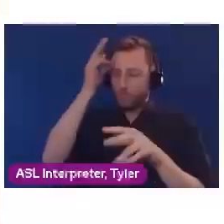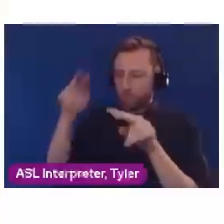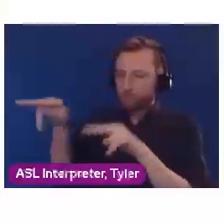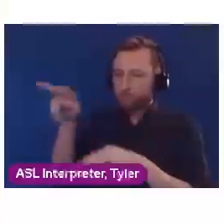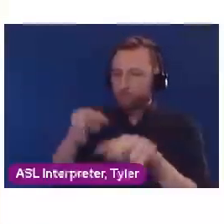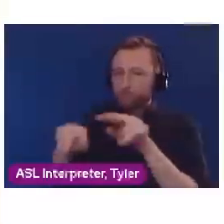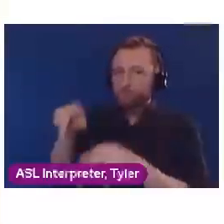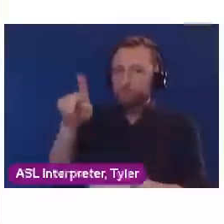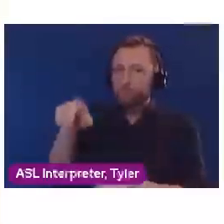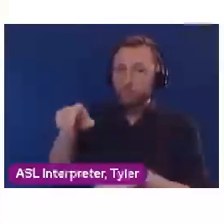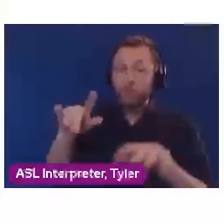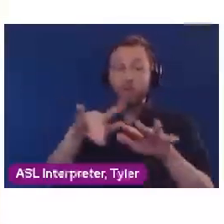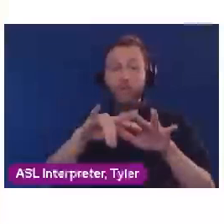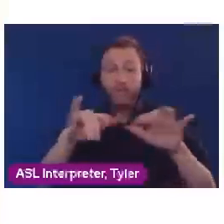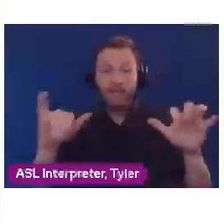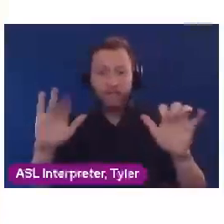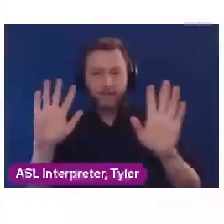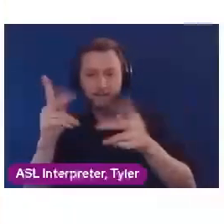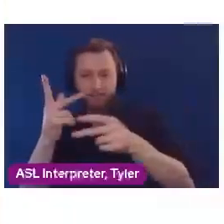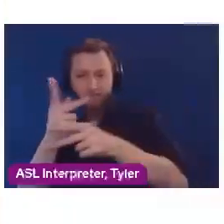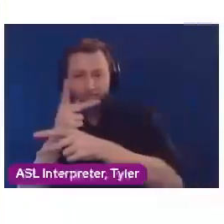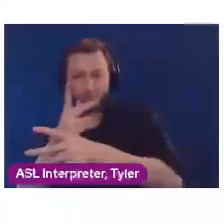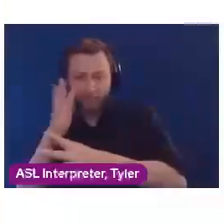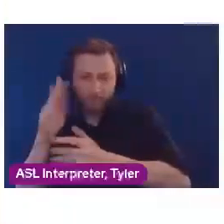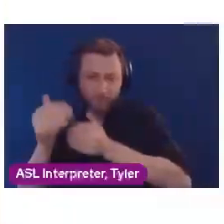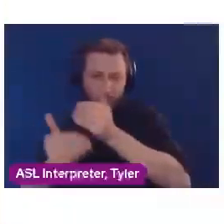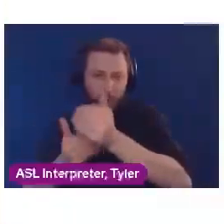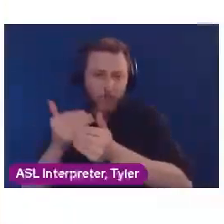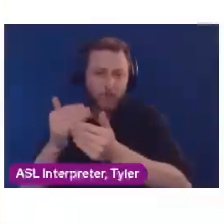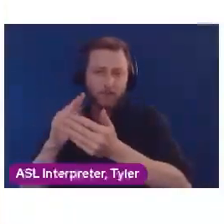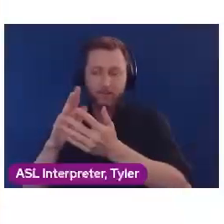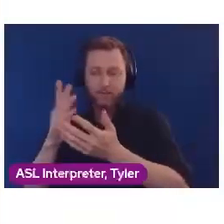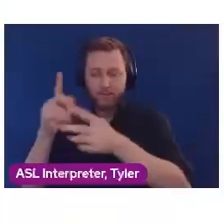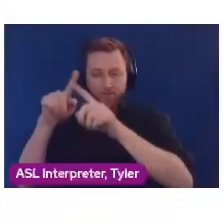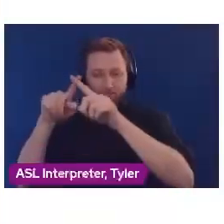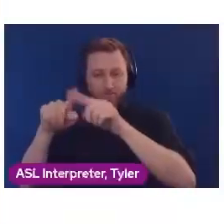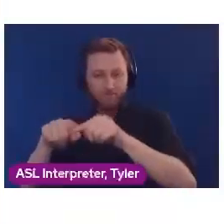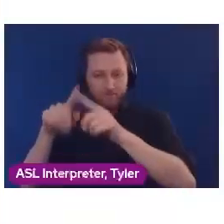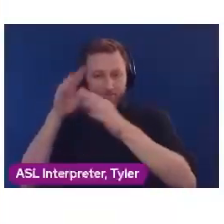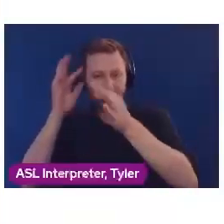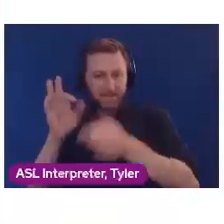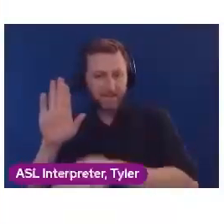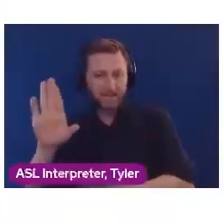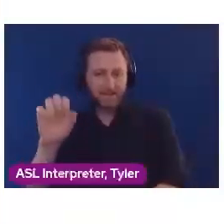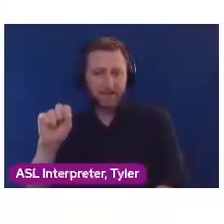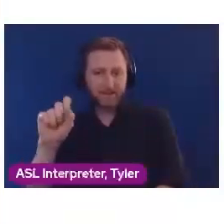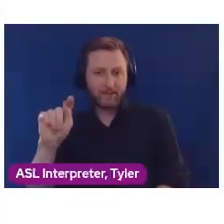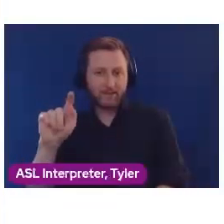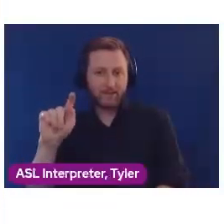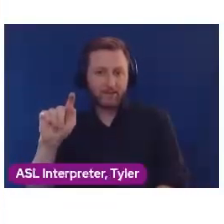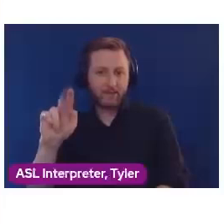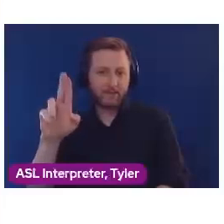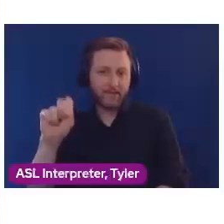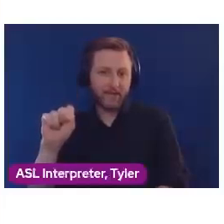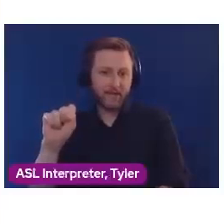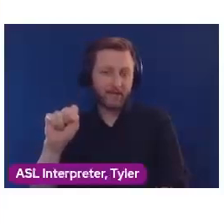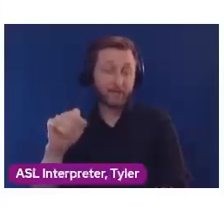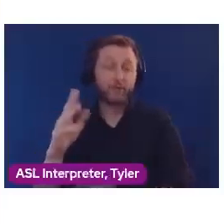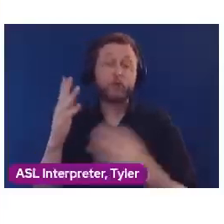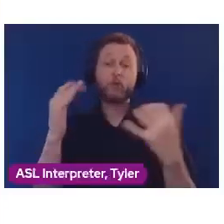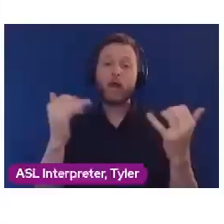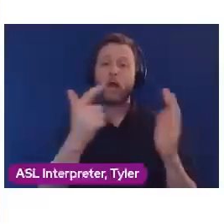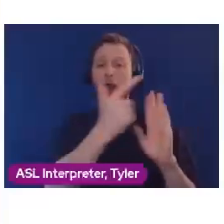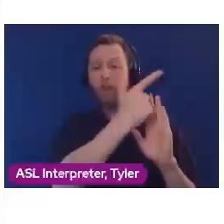figuring out this whole status issue as well. So that bill, I believe that we are working on it. I know that there